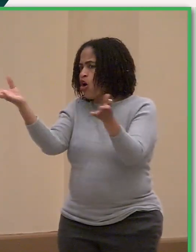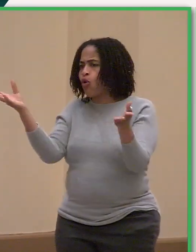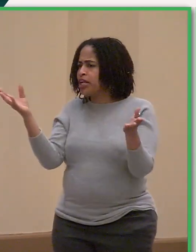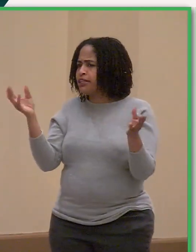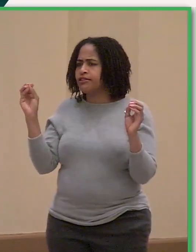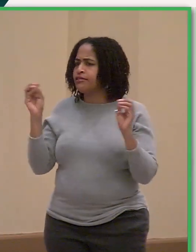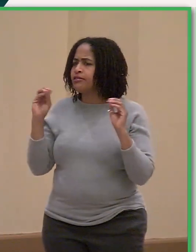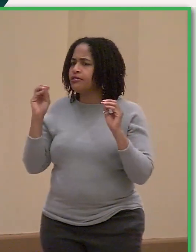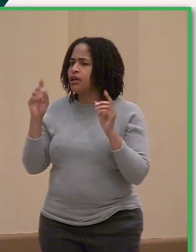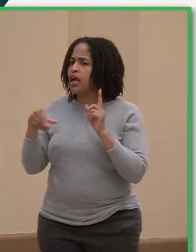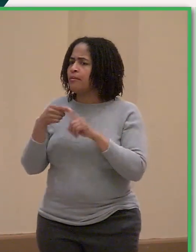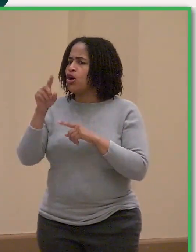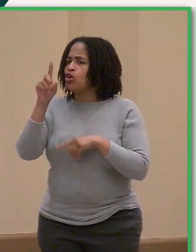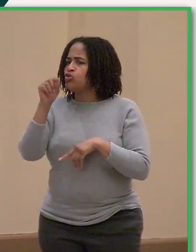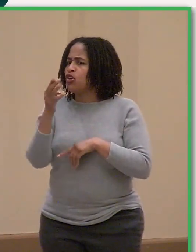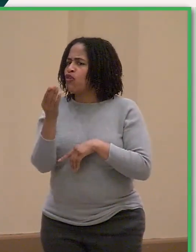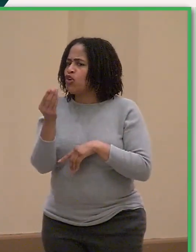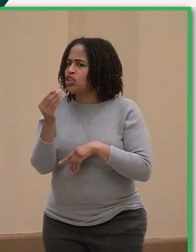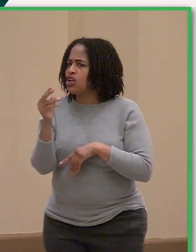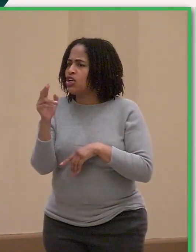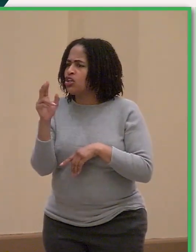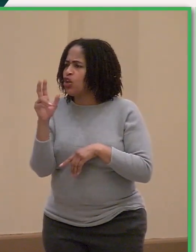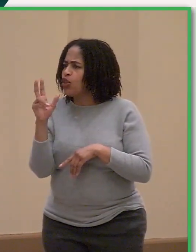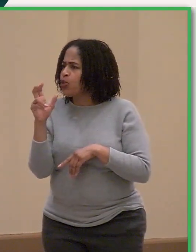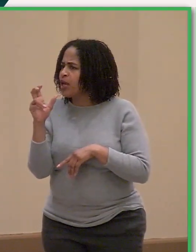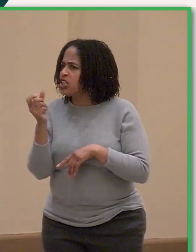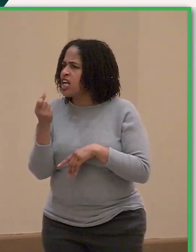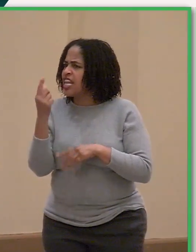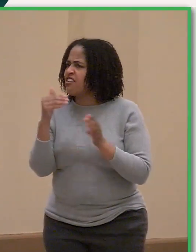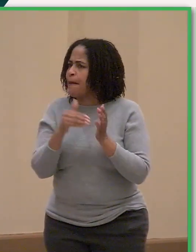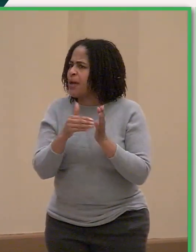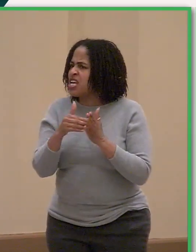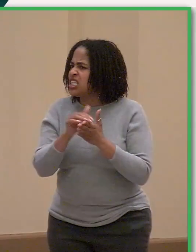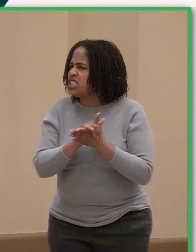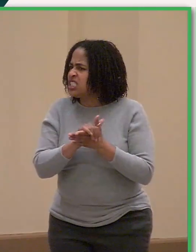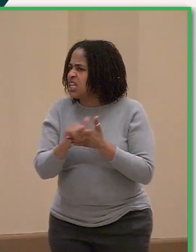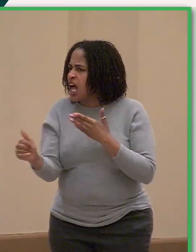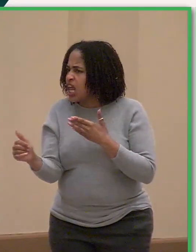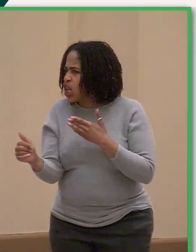regarding that 2014 $311 million